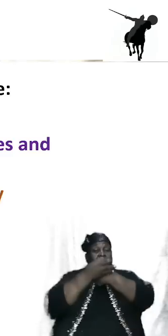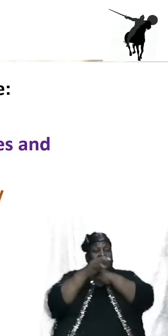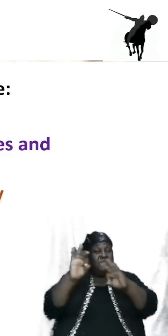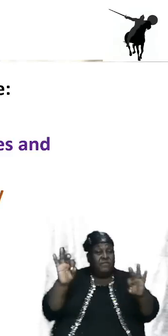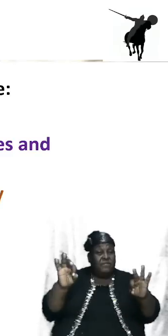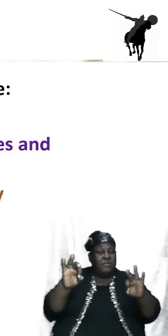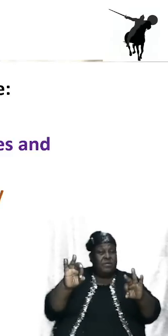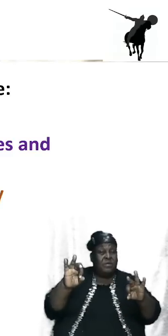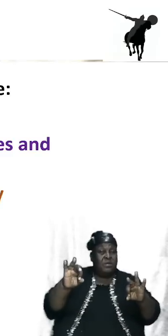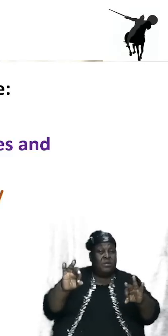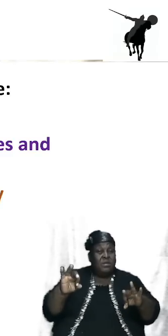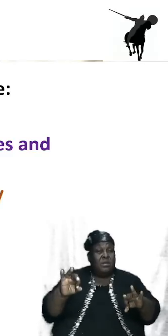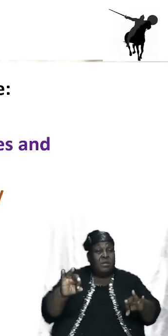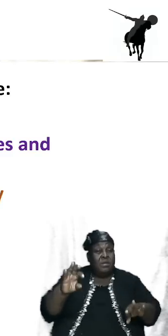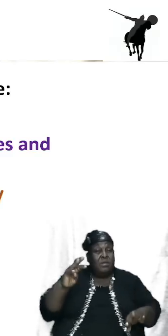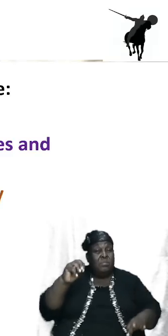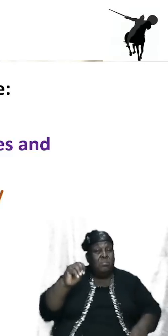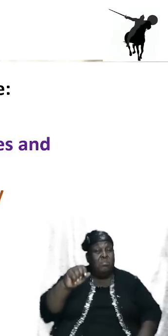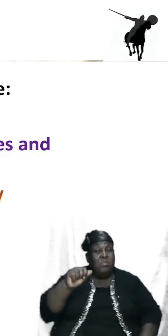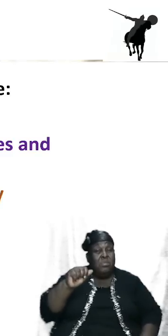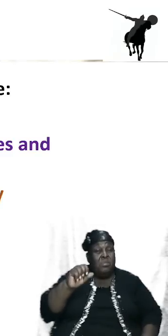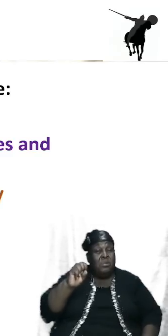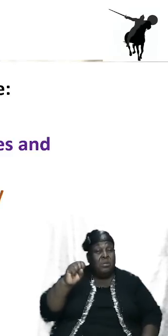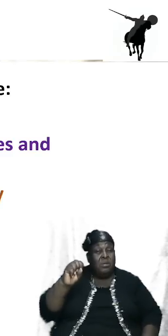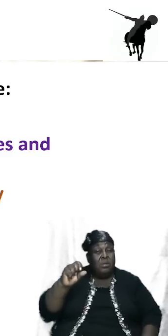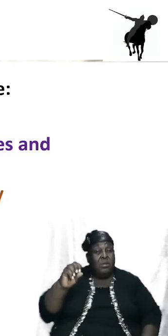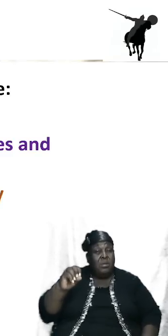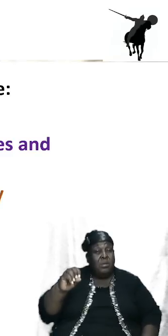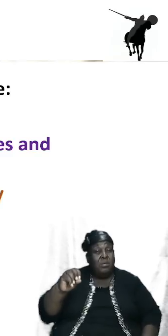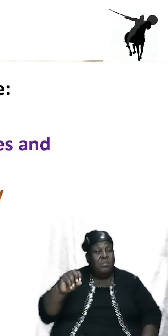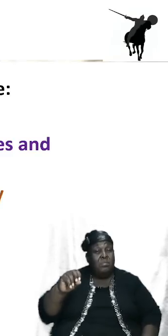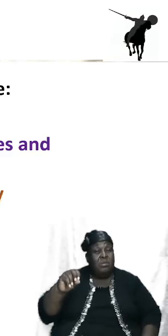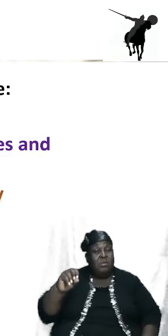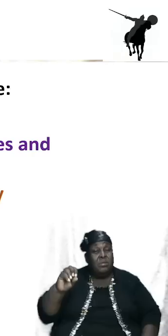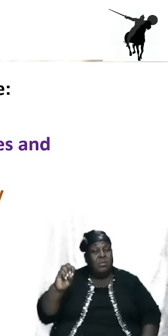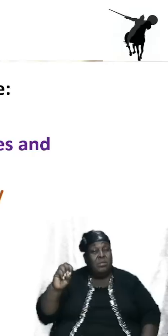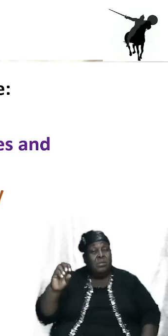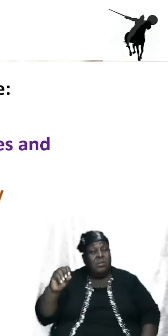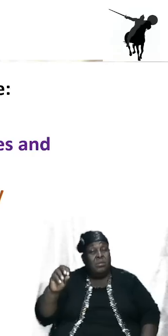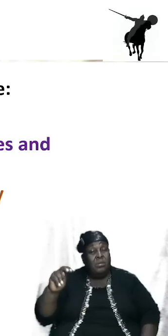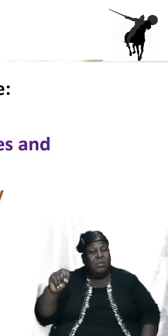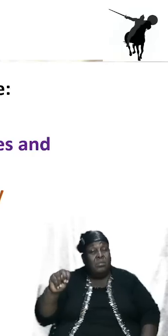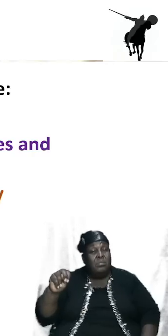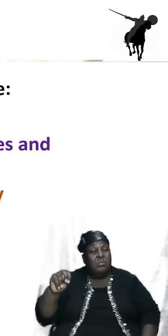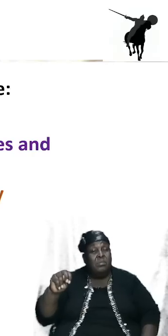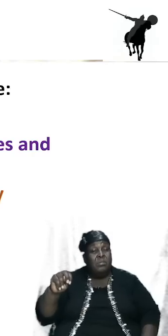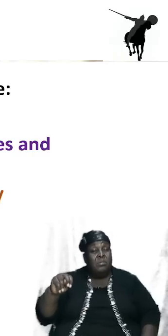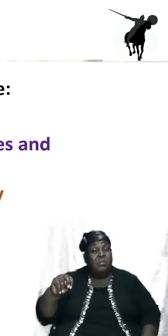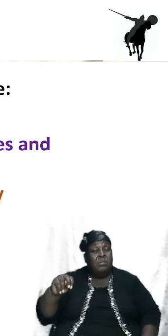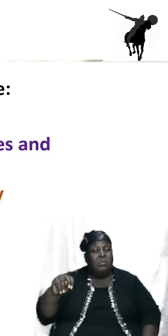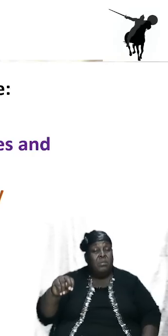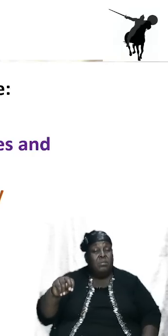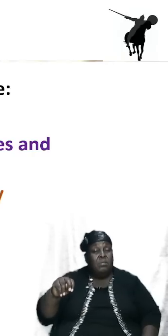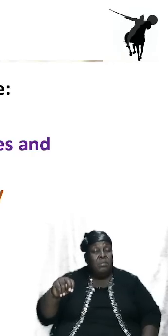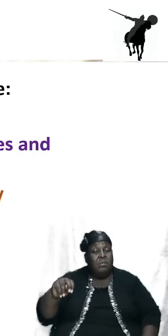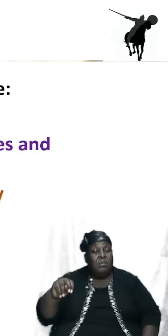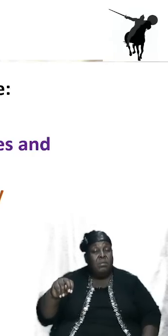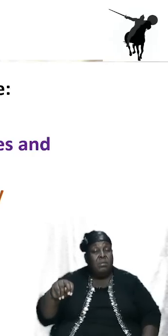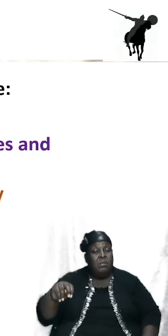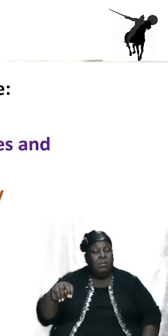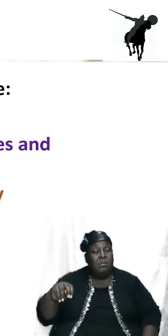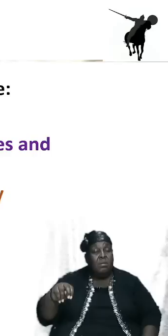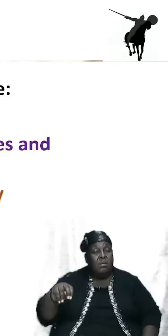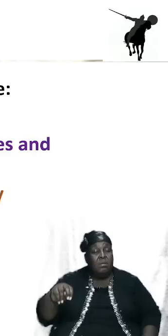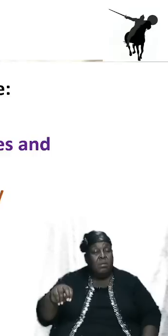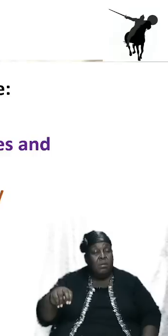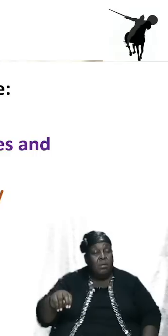has married the Freemason teachings into his theology. Amen. Their concept of God is so far from Christianity, it will blow